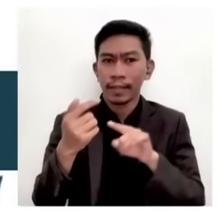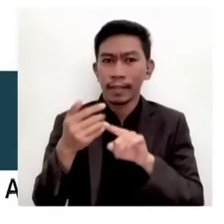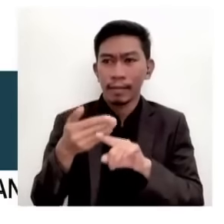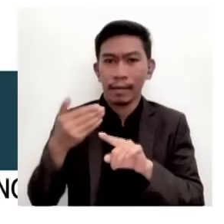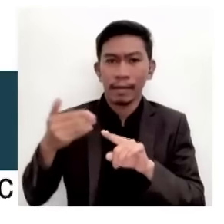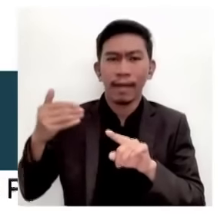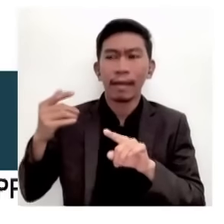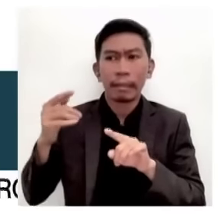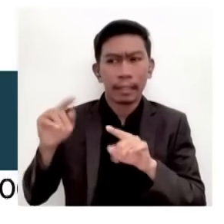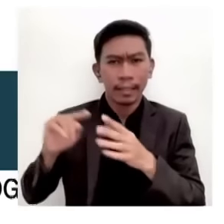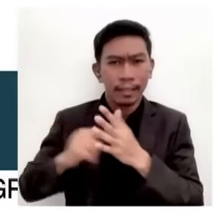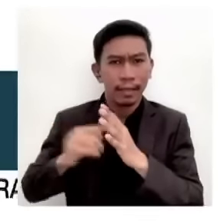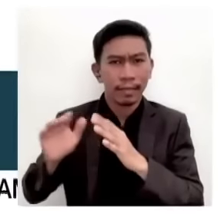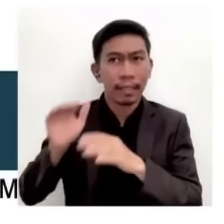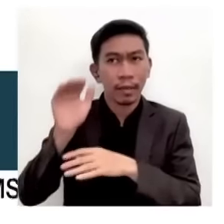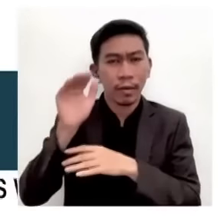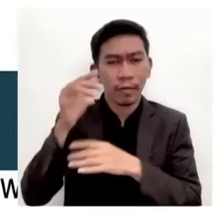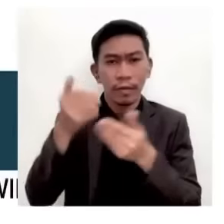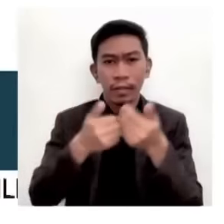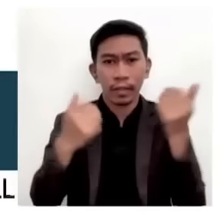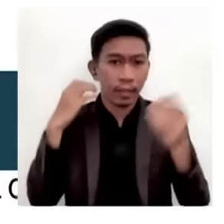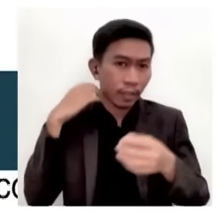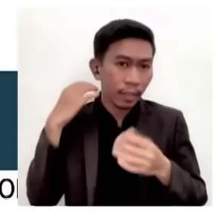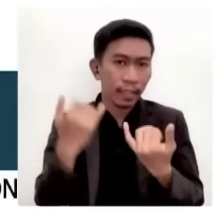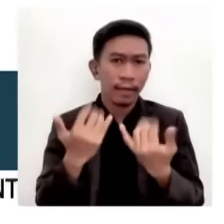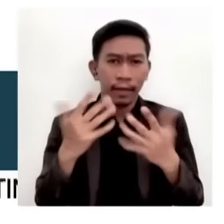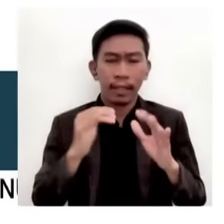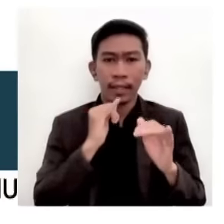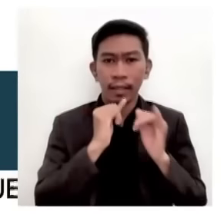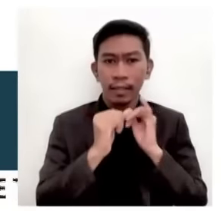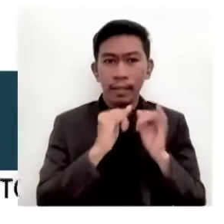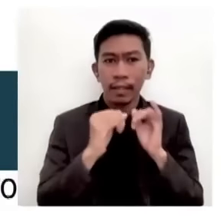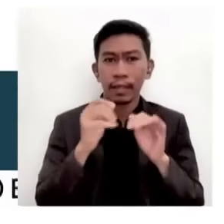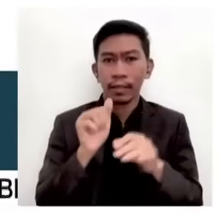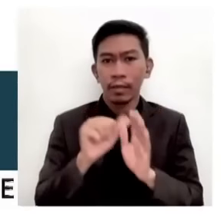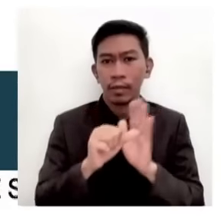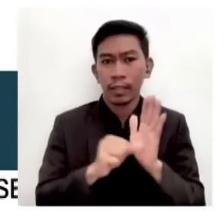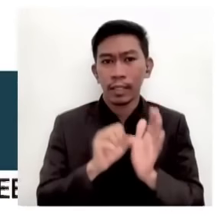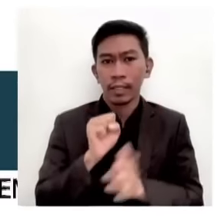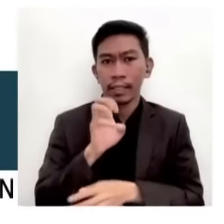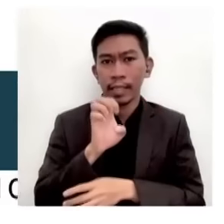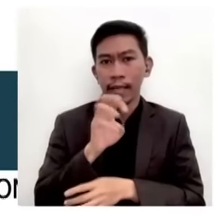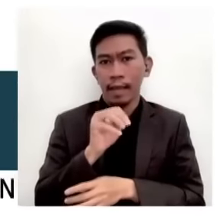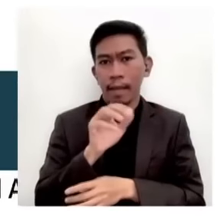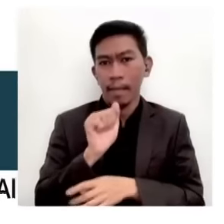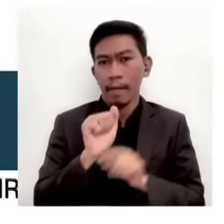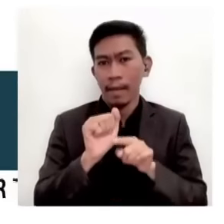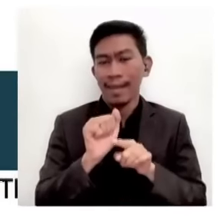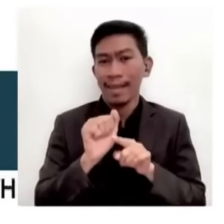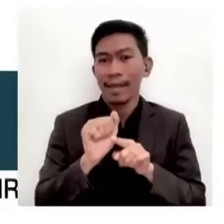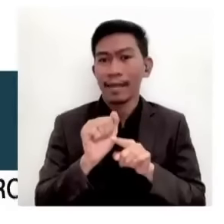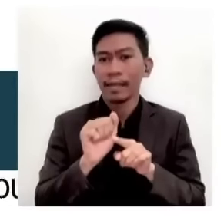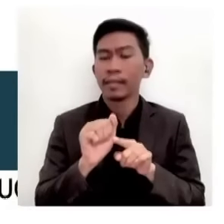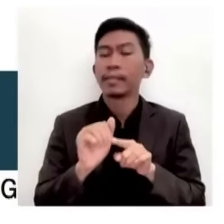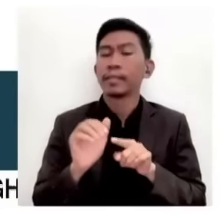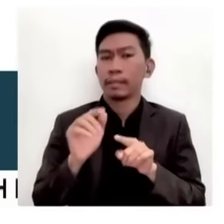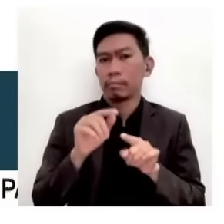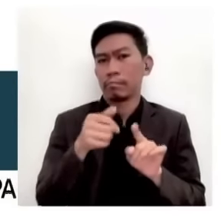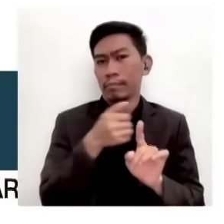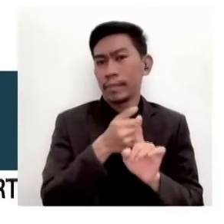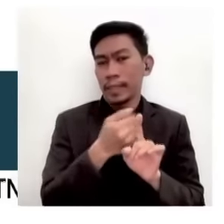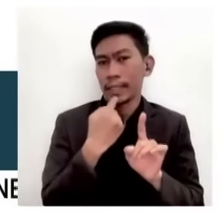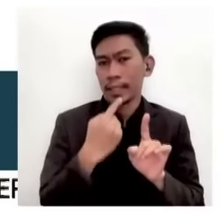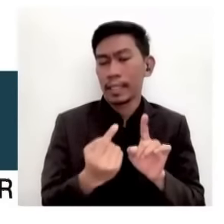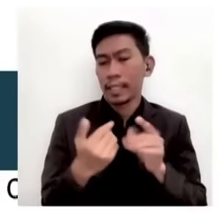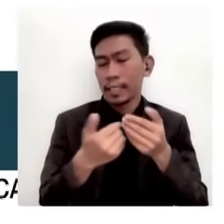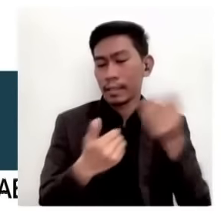secession. I was able to speak with Attorney Sema, Deputy Parliament Speaker, the other day. Plainly, he's saying secession